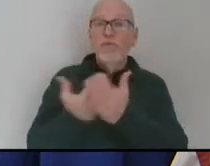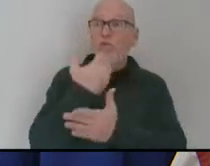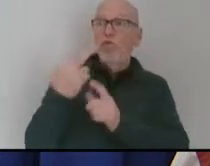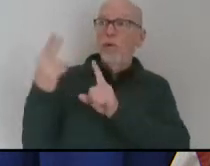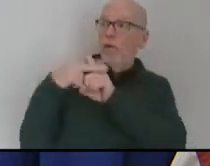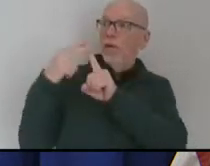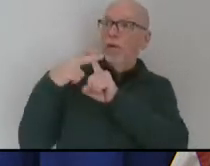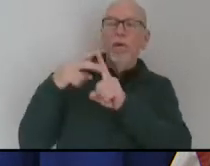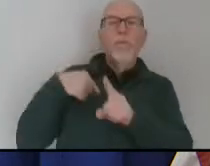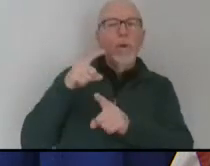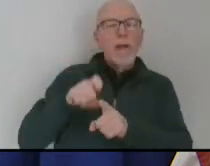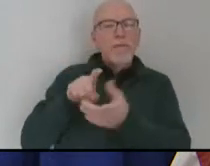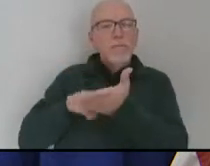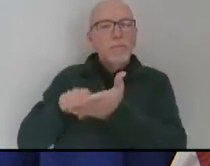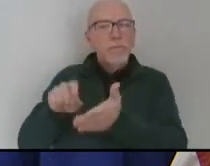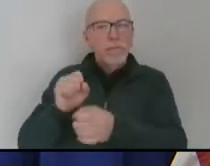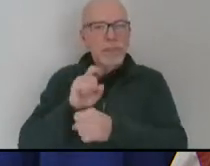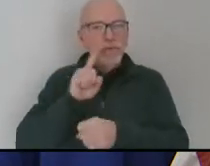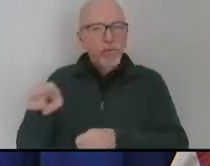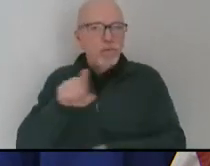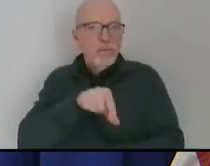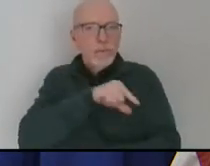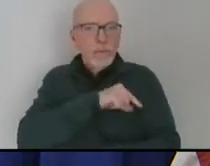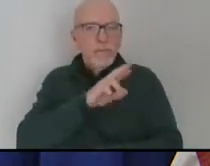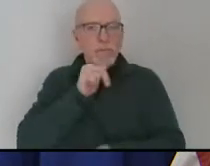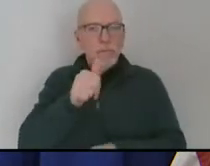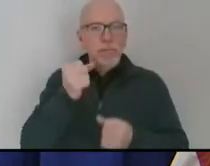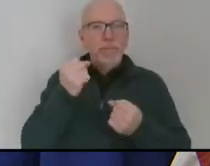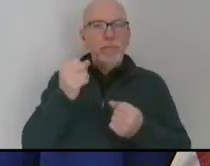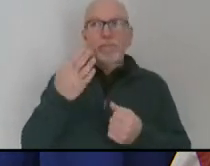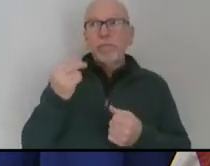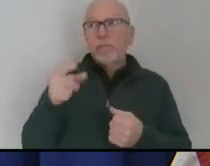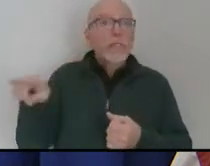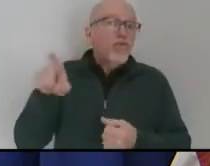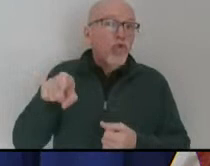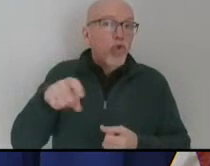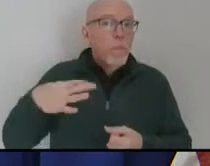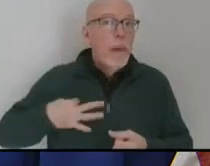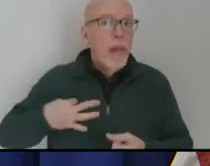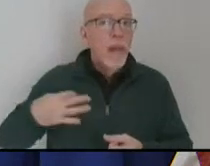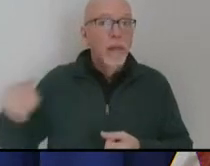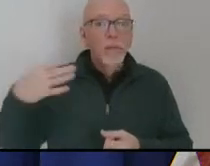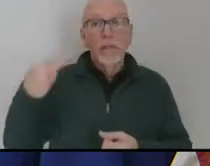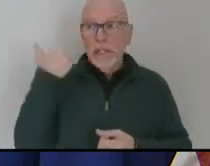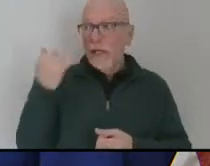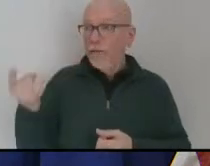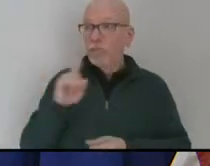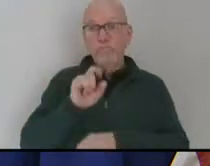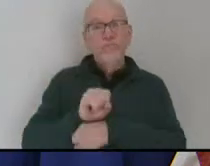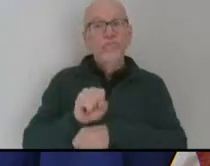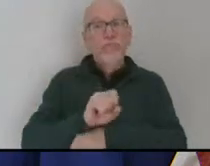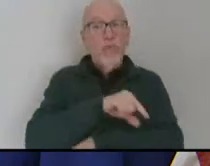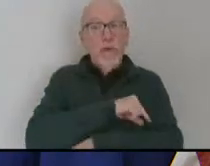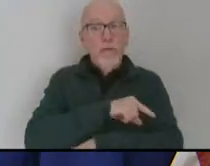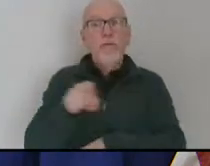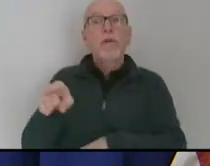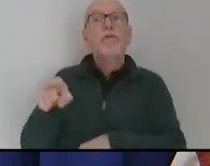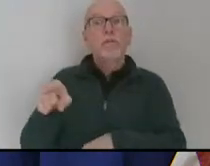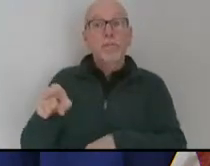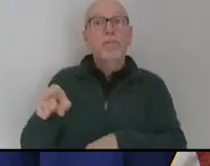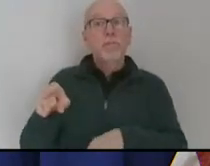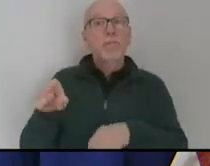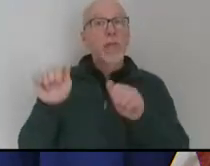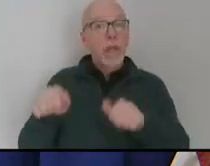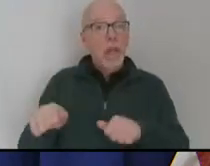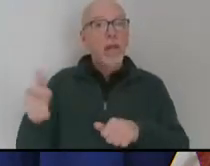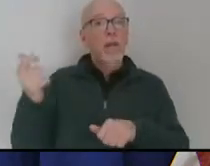eligible citizens have been applying, and they should. And if they qualify and are eligible,